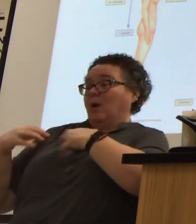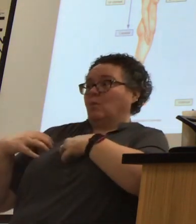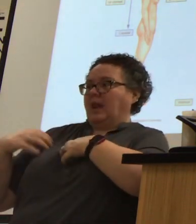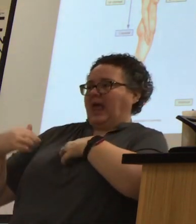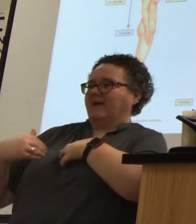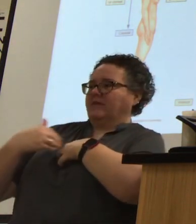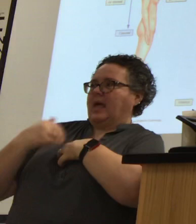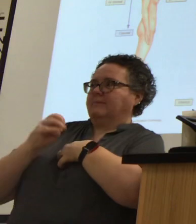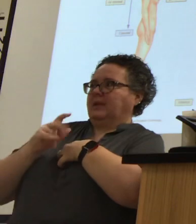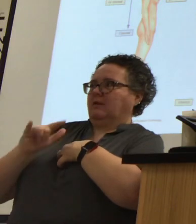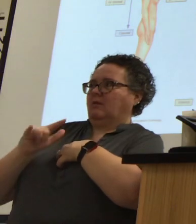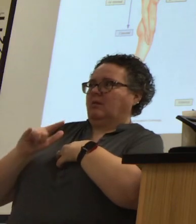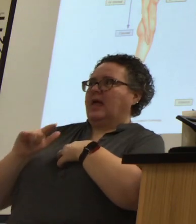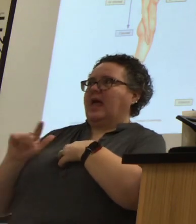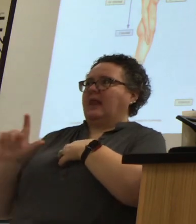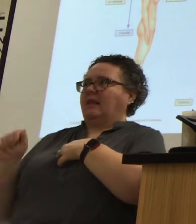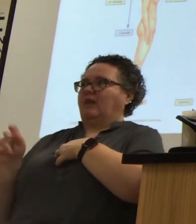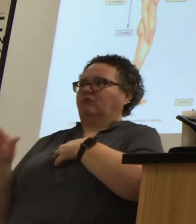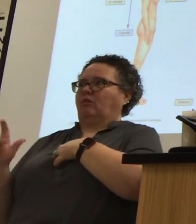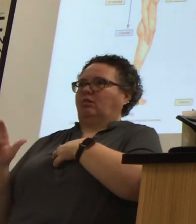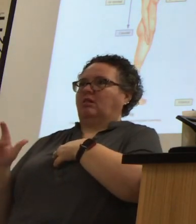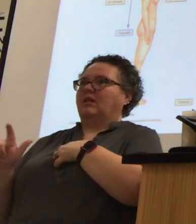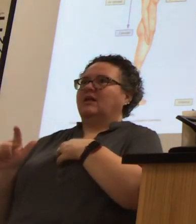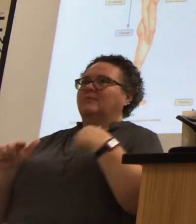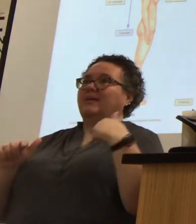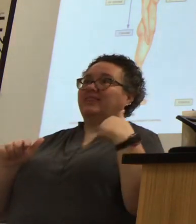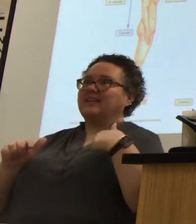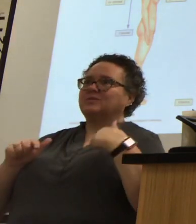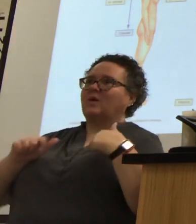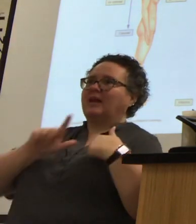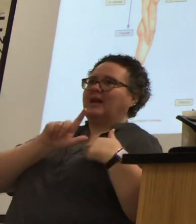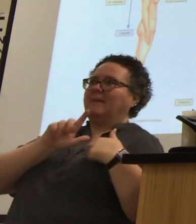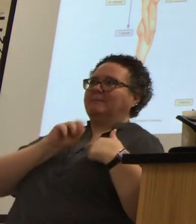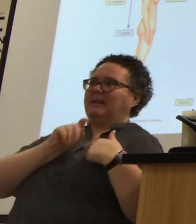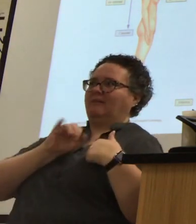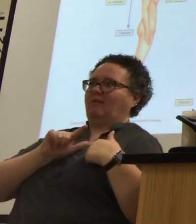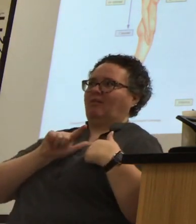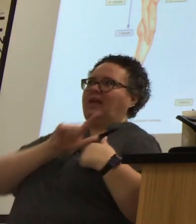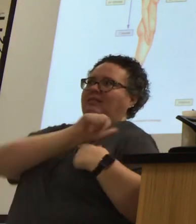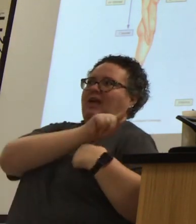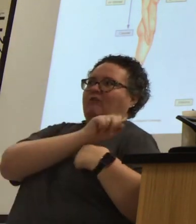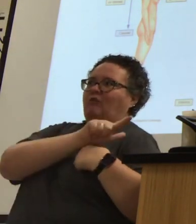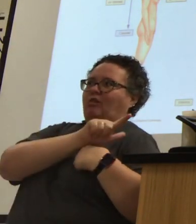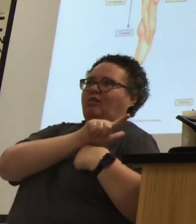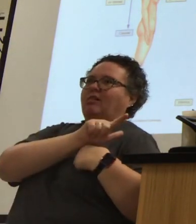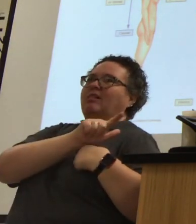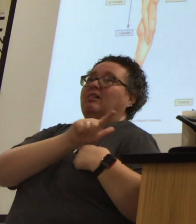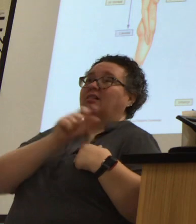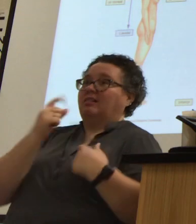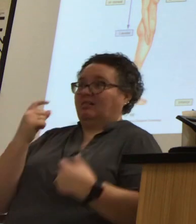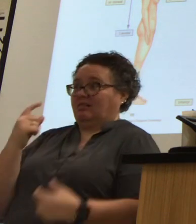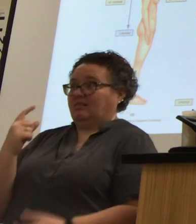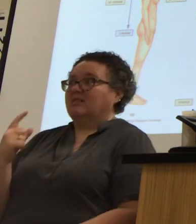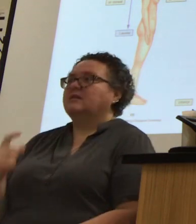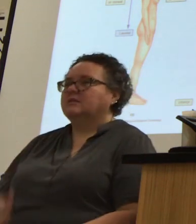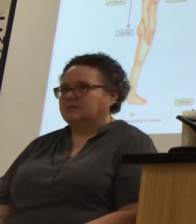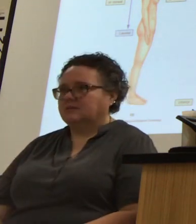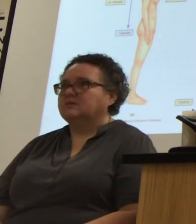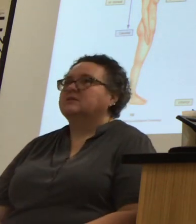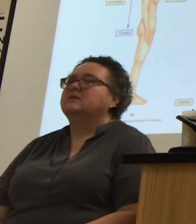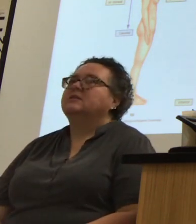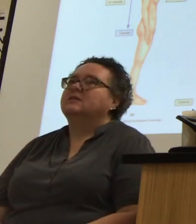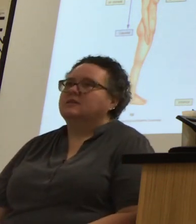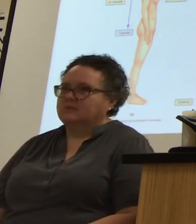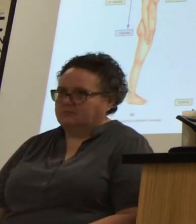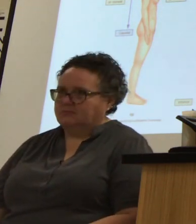So we have a trunk with arms and legs attached to it. Okay, so if you're referring to extremities, something that's